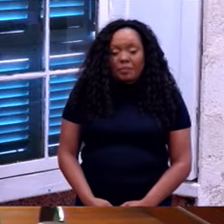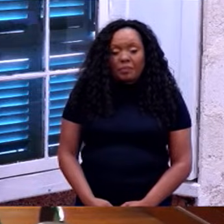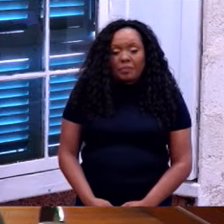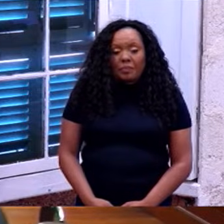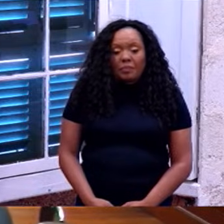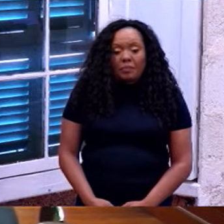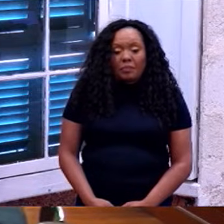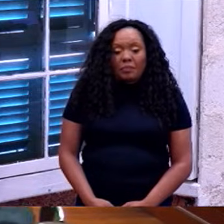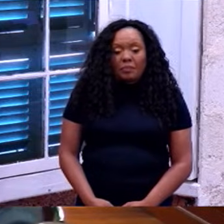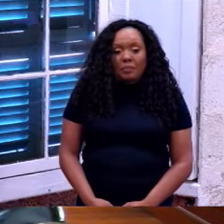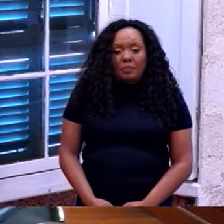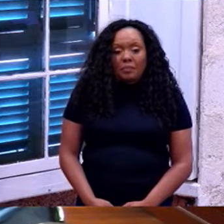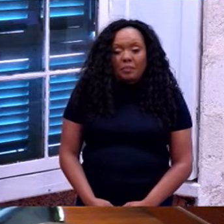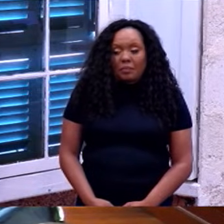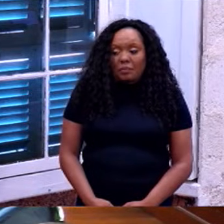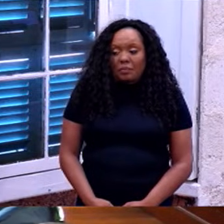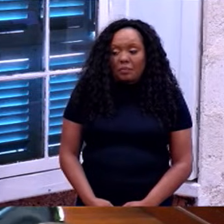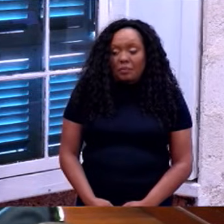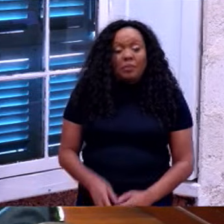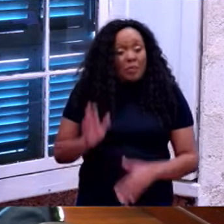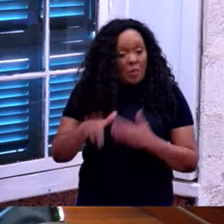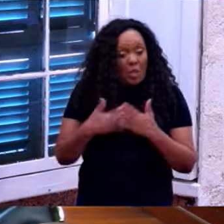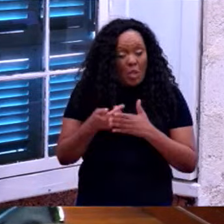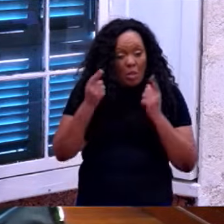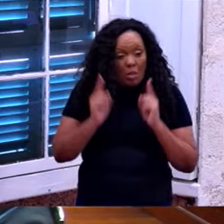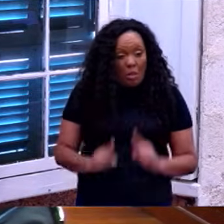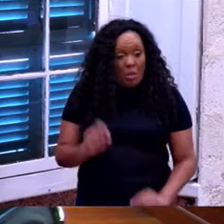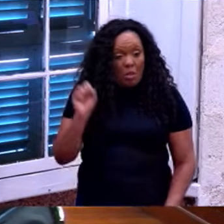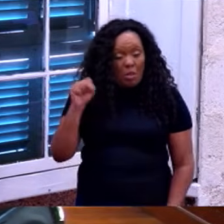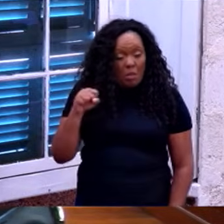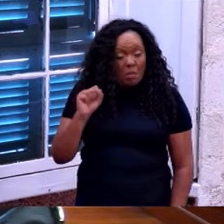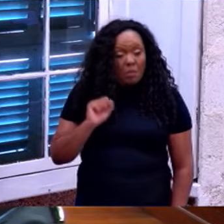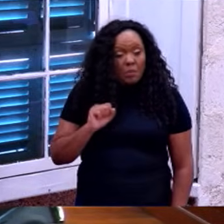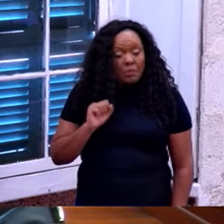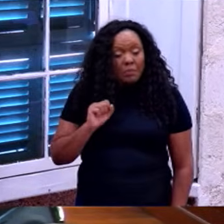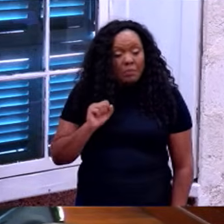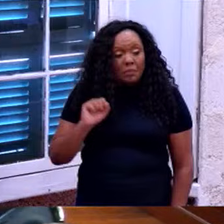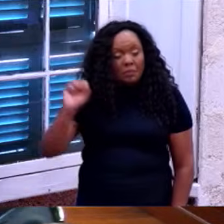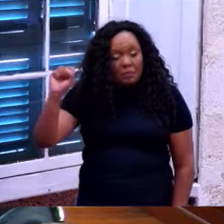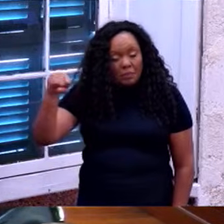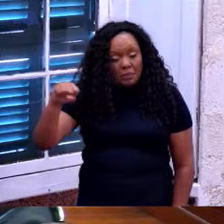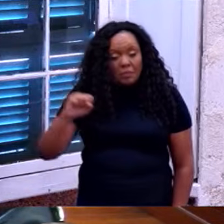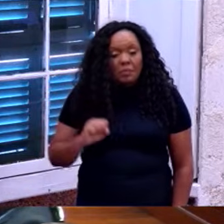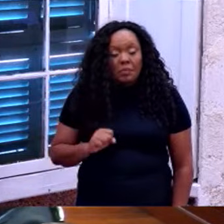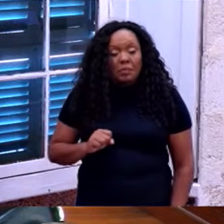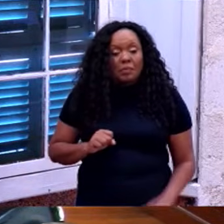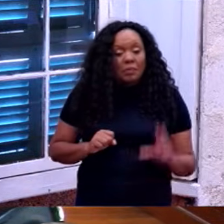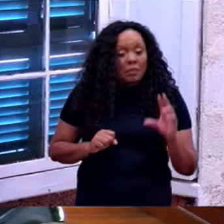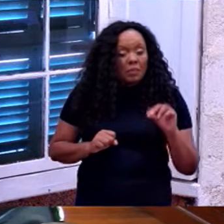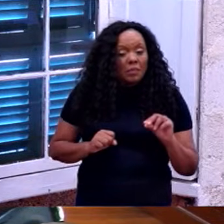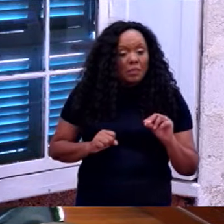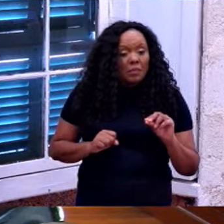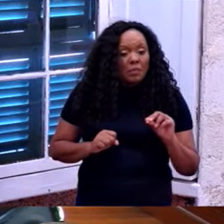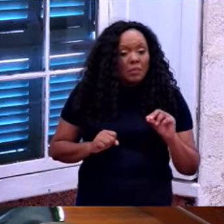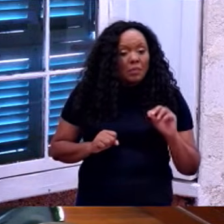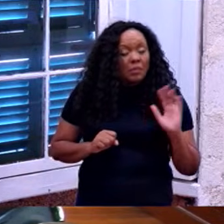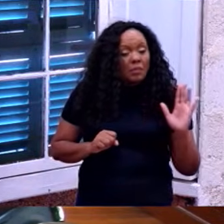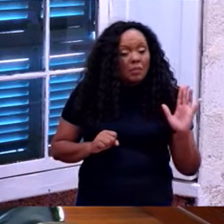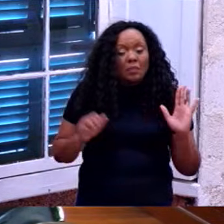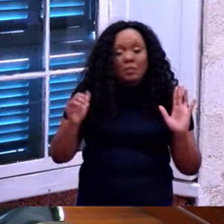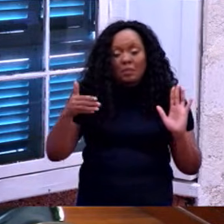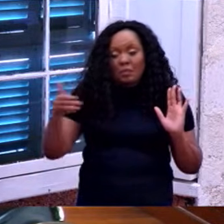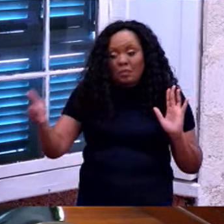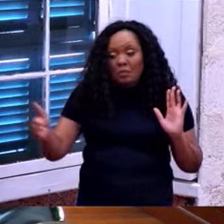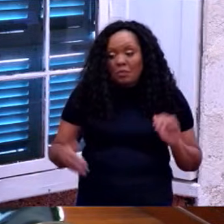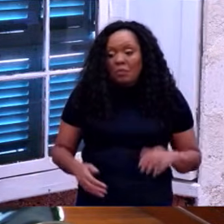of one bill in committee. Will all honorable senators in favor please say aye? Aye. Those against, would you please say no? The ayes have